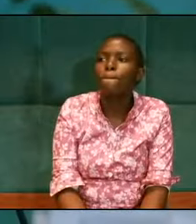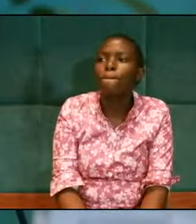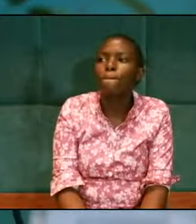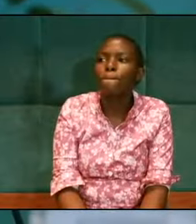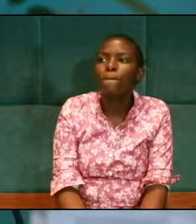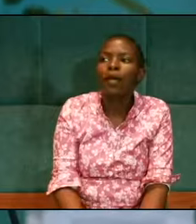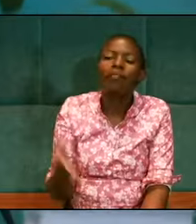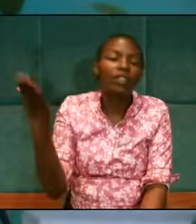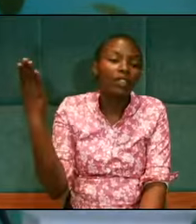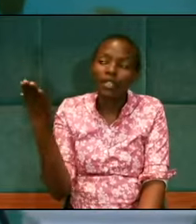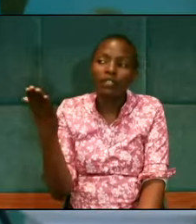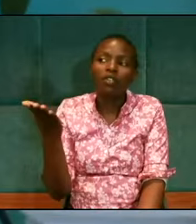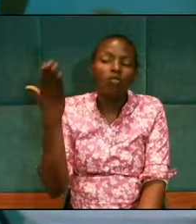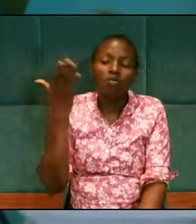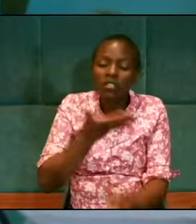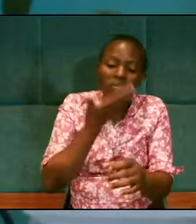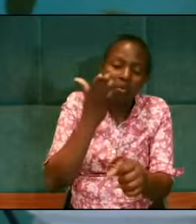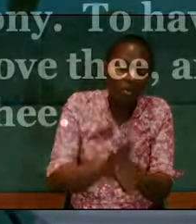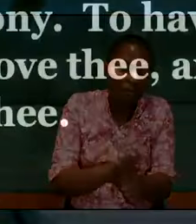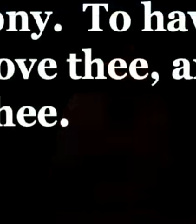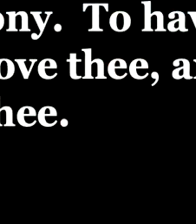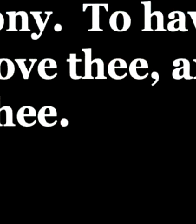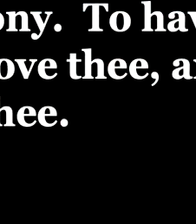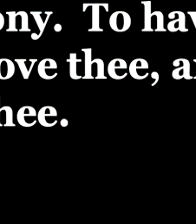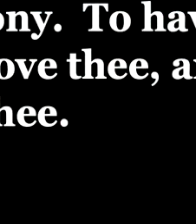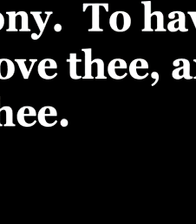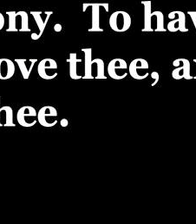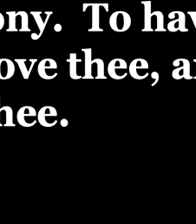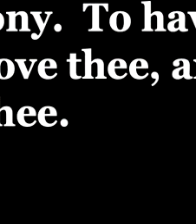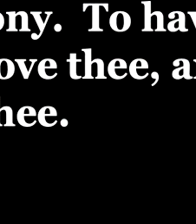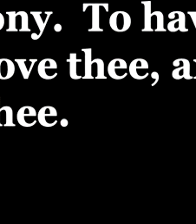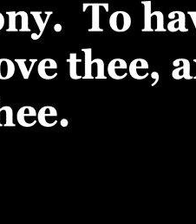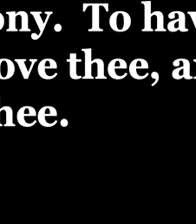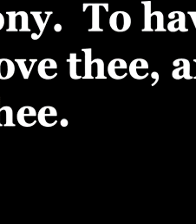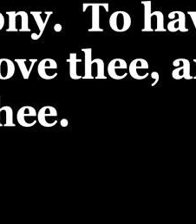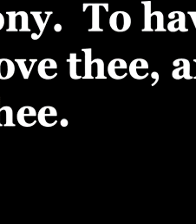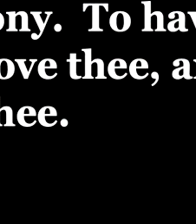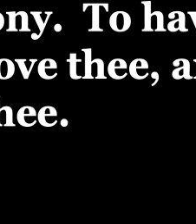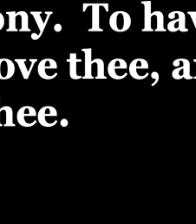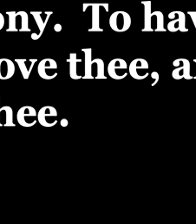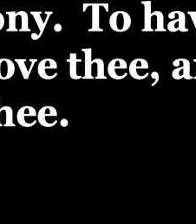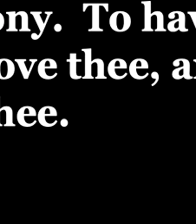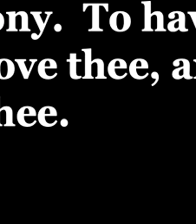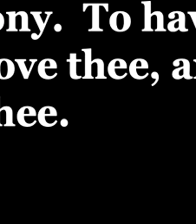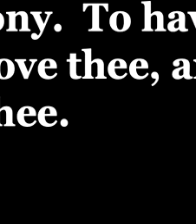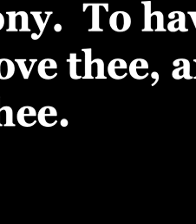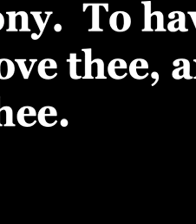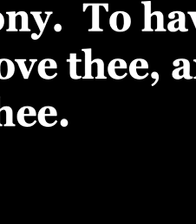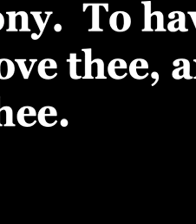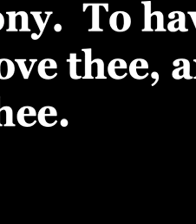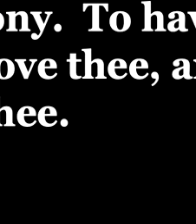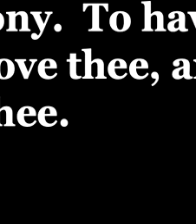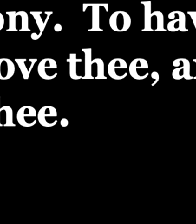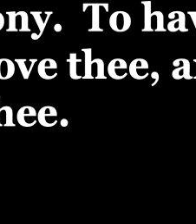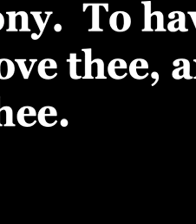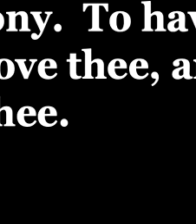This was the vow I took. I, Godswill Mensah, do take thee, Henro Samuel